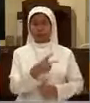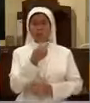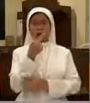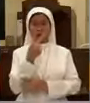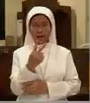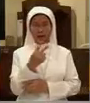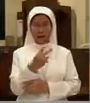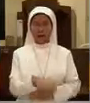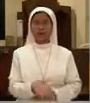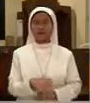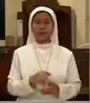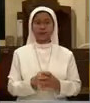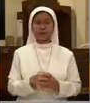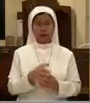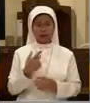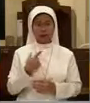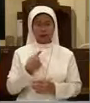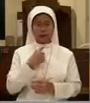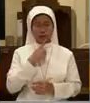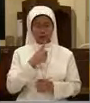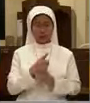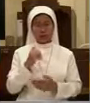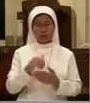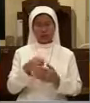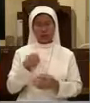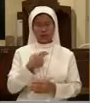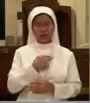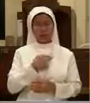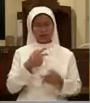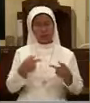Is it still present in us?